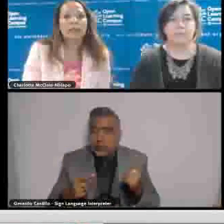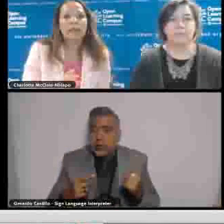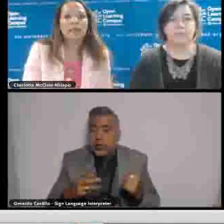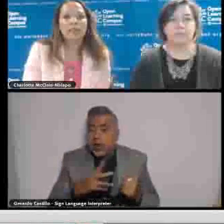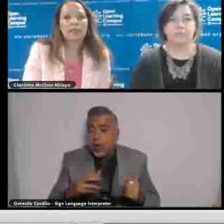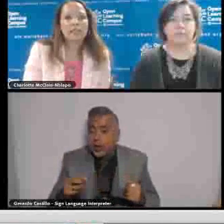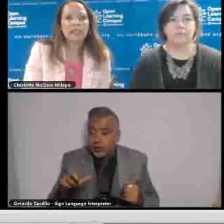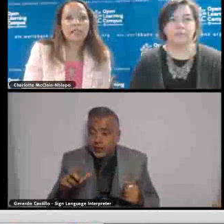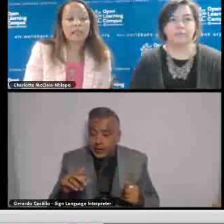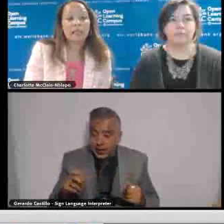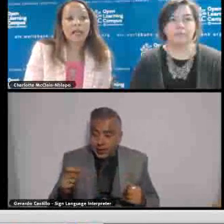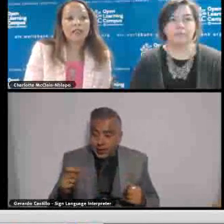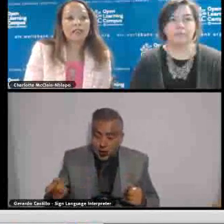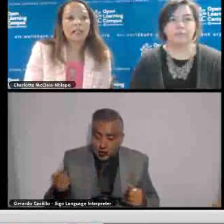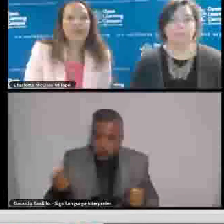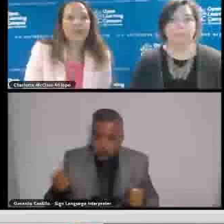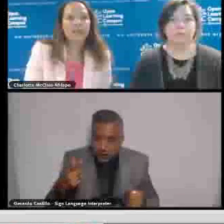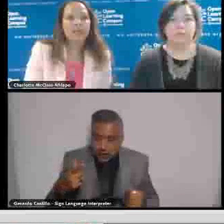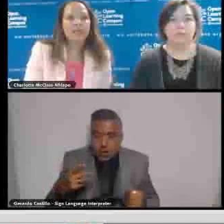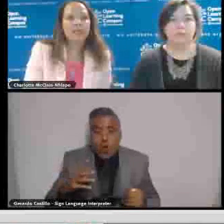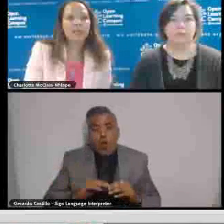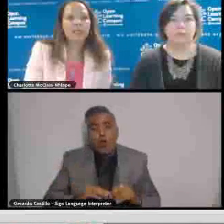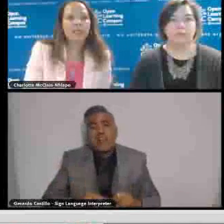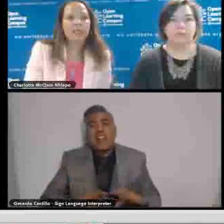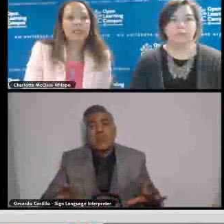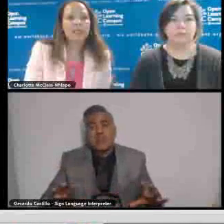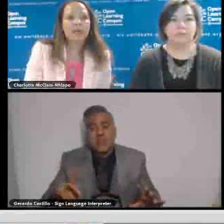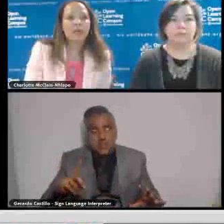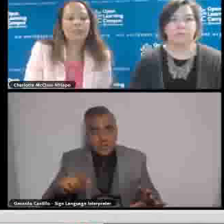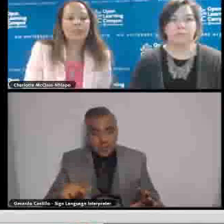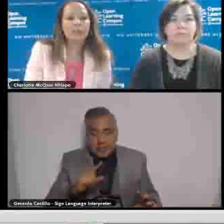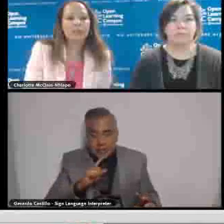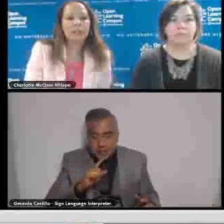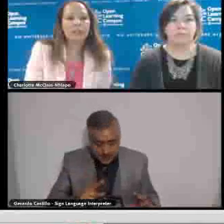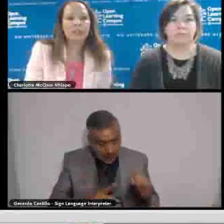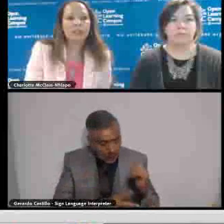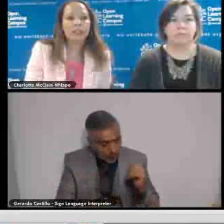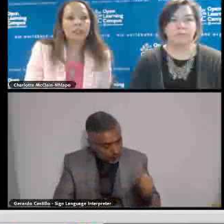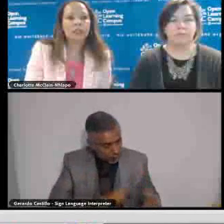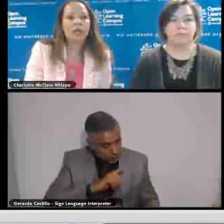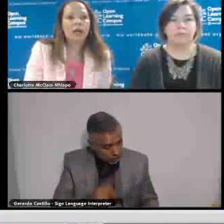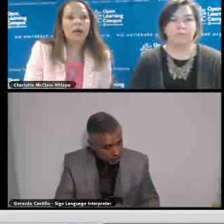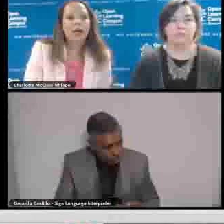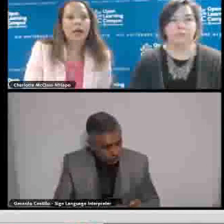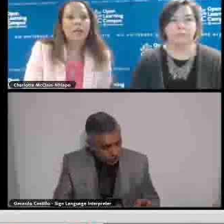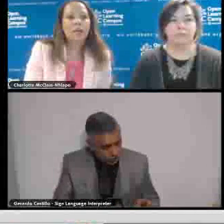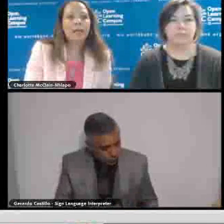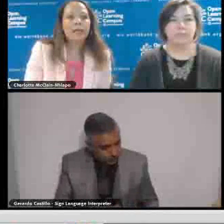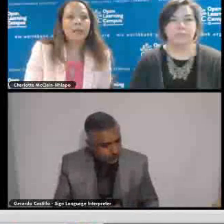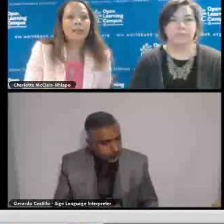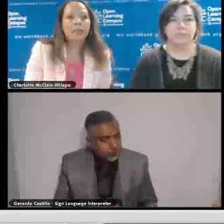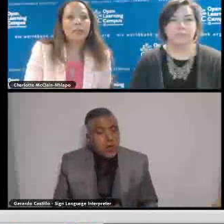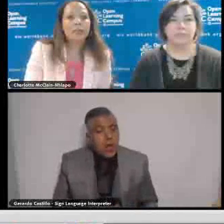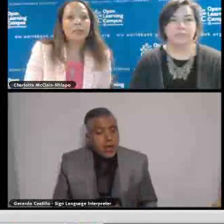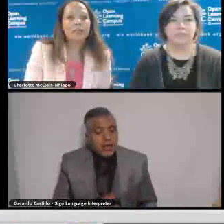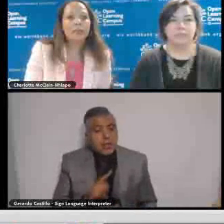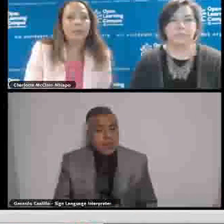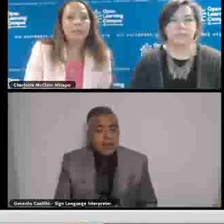of understanding, the lack of clarity that disability is a poverty reduction issue, and the belief that persons